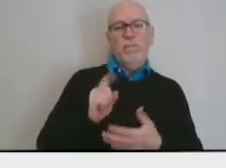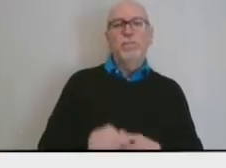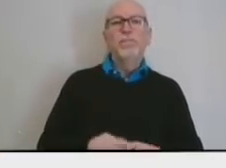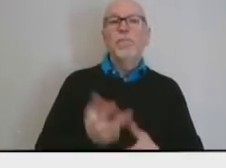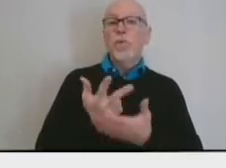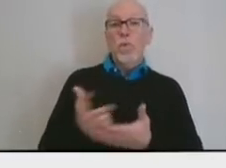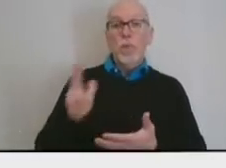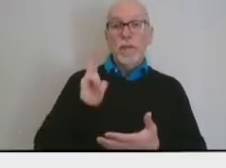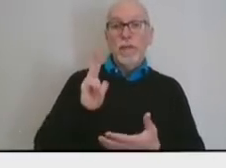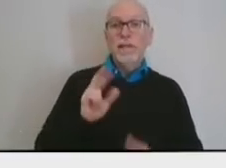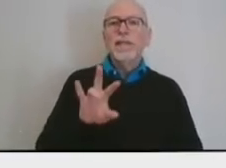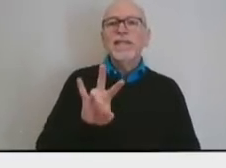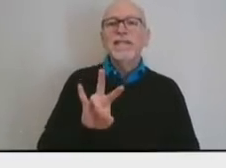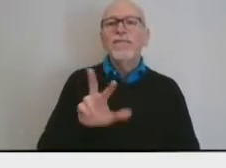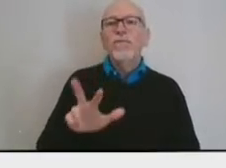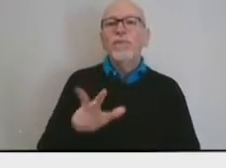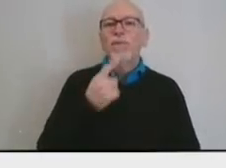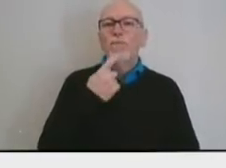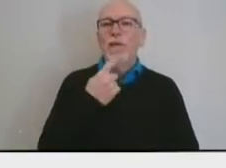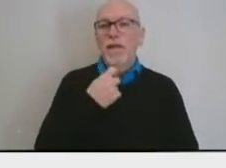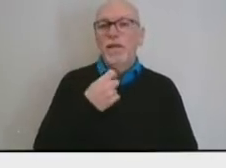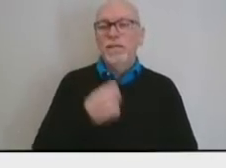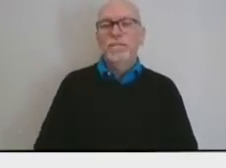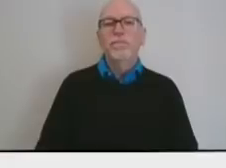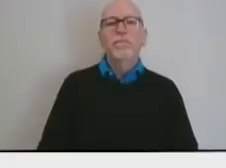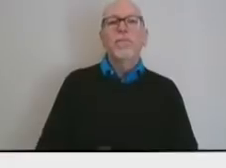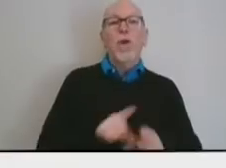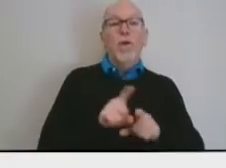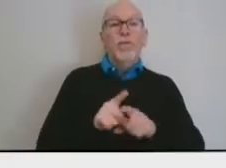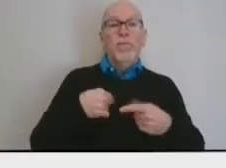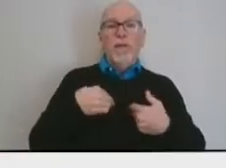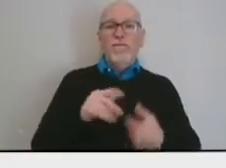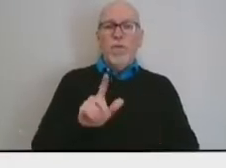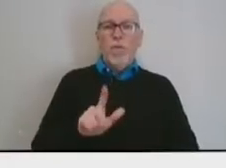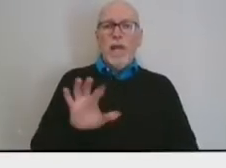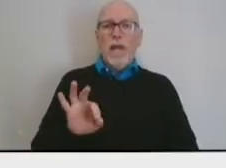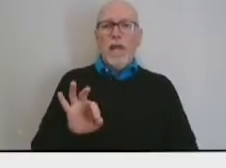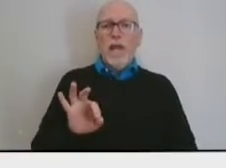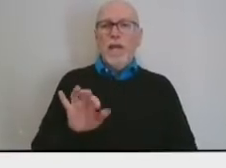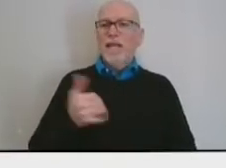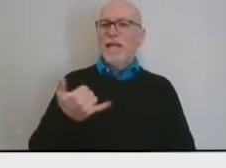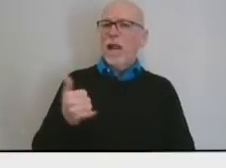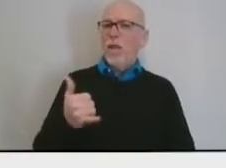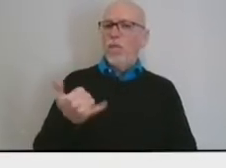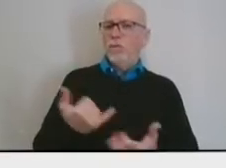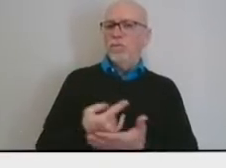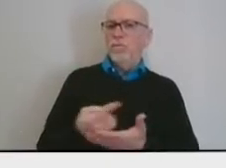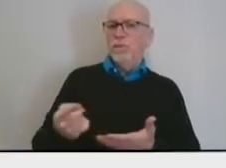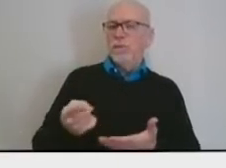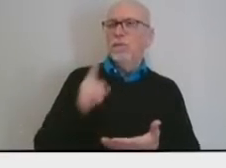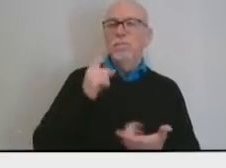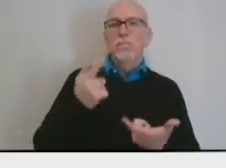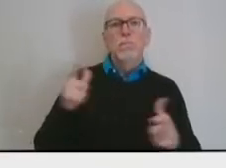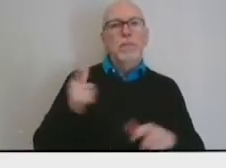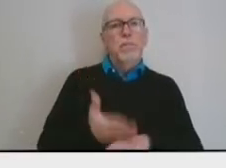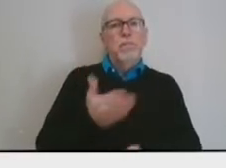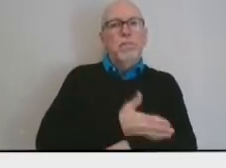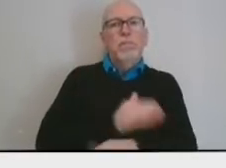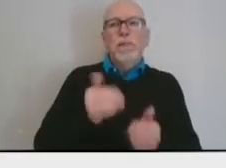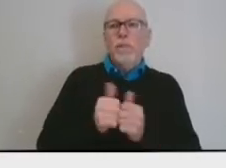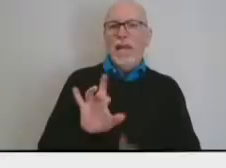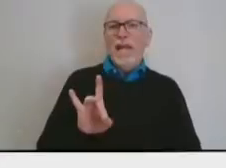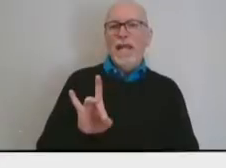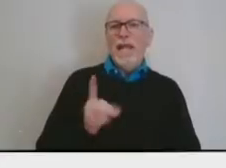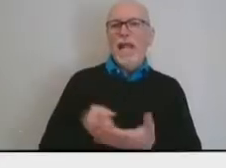ago, 73 were in red. We also have 29 counties in yellow this week, a significant improvement from the 8 that were in